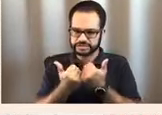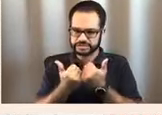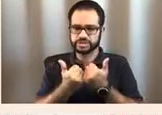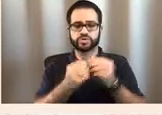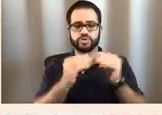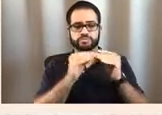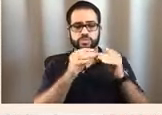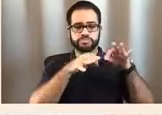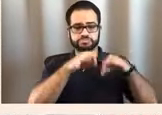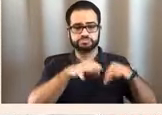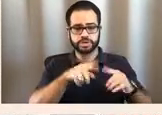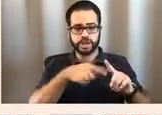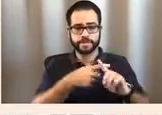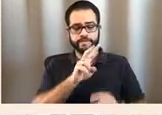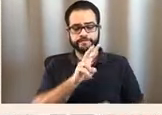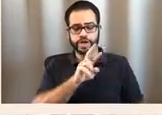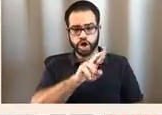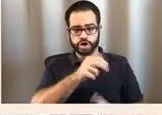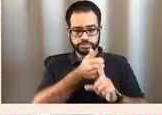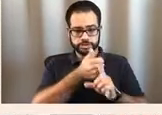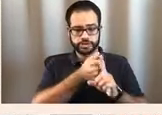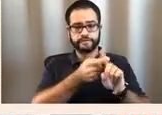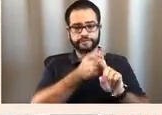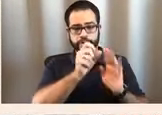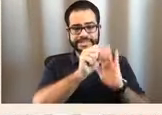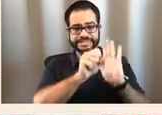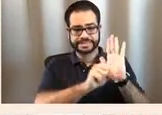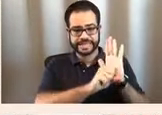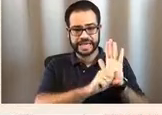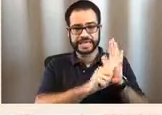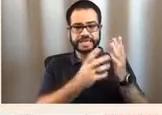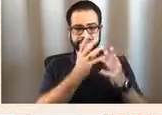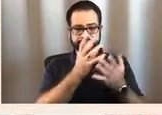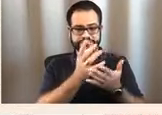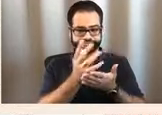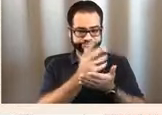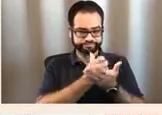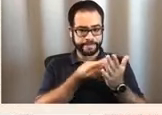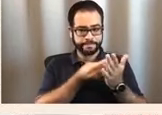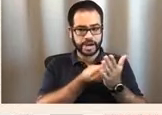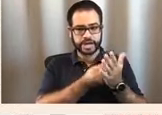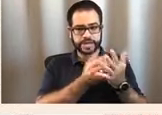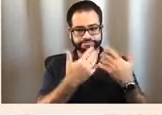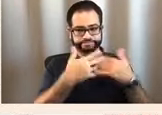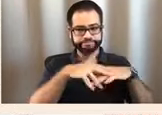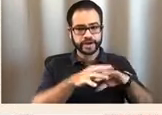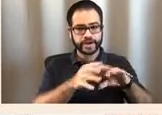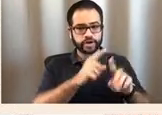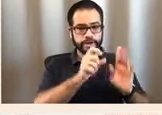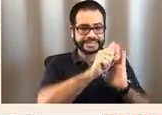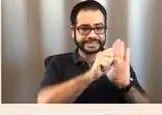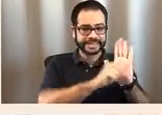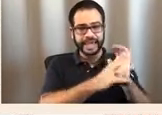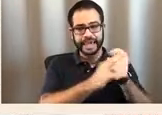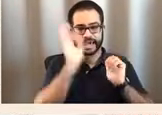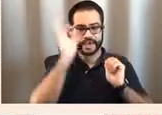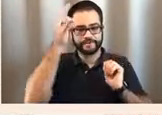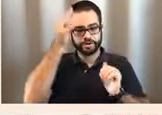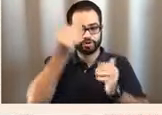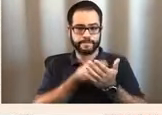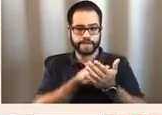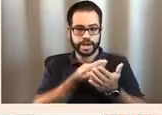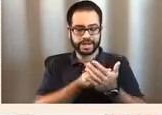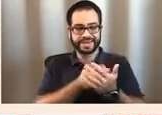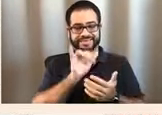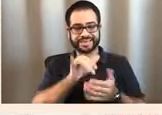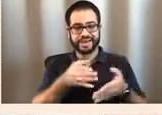is a state agency that receives a blend of funding from federal funds and state funds. This allows VR to